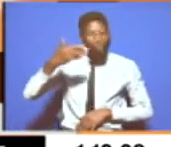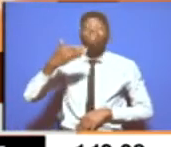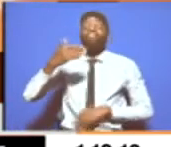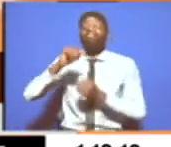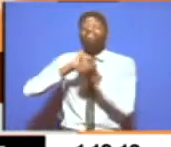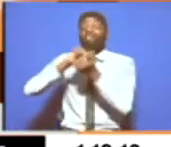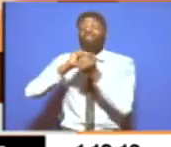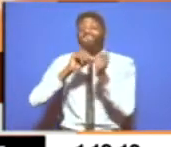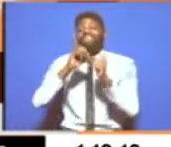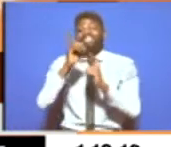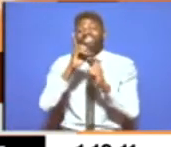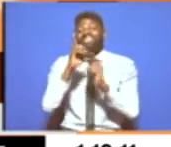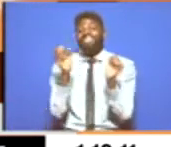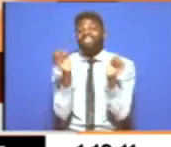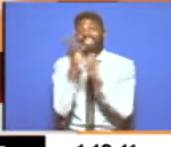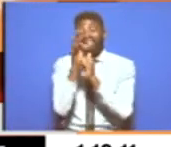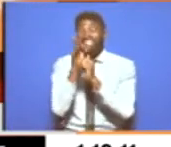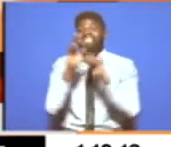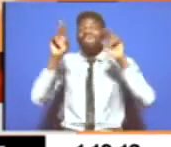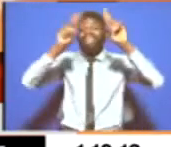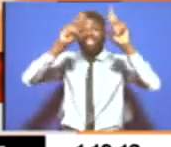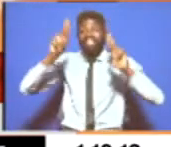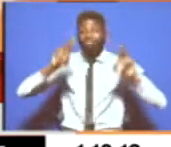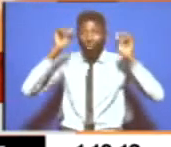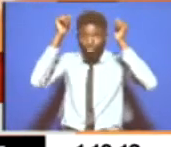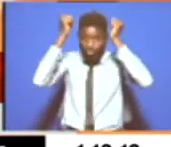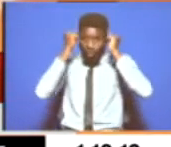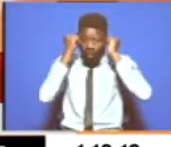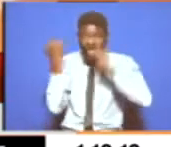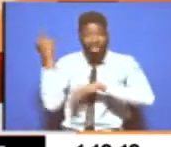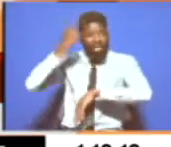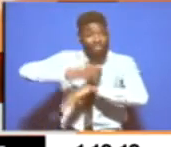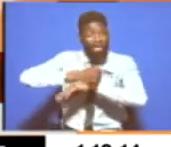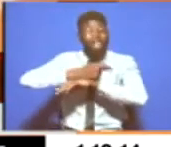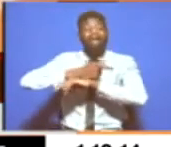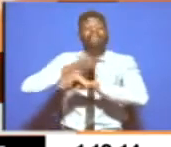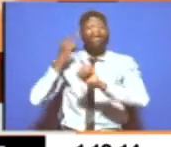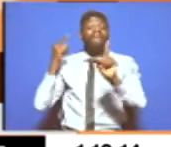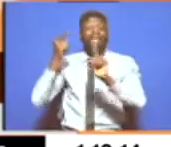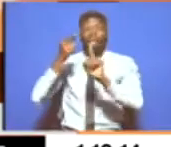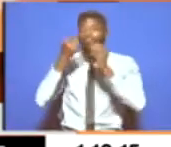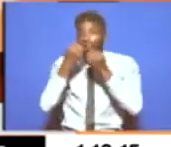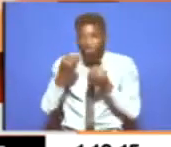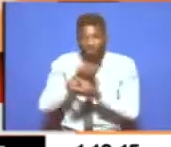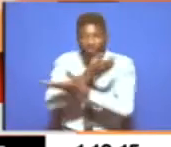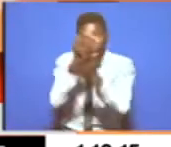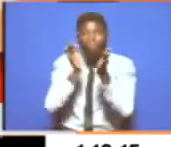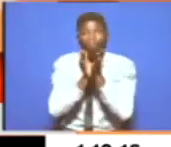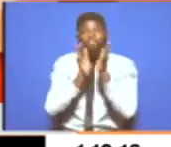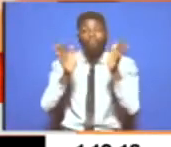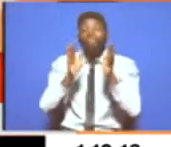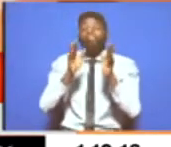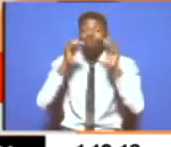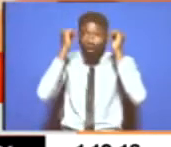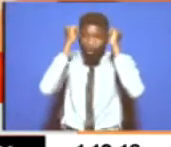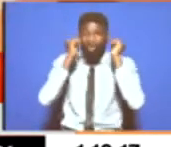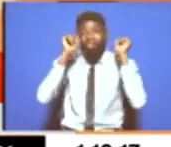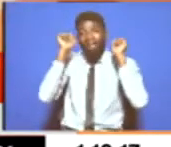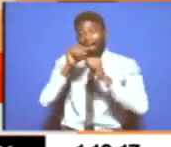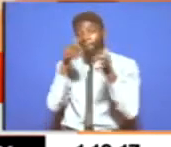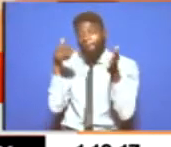Day seeks to remind the public that condoms prevent sexually transmitted diseases and unwanted